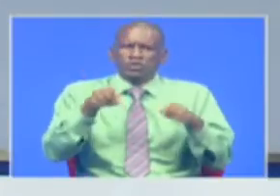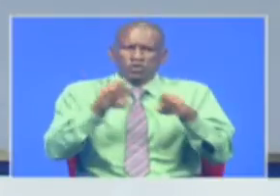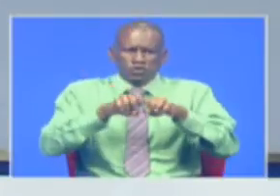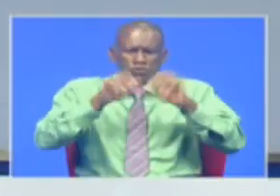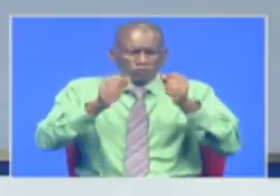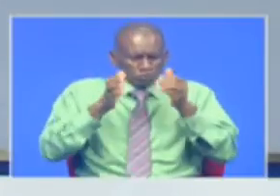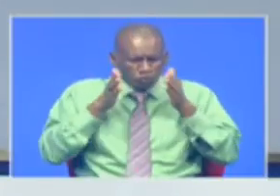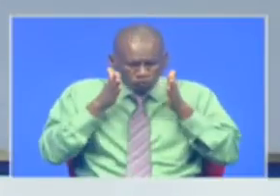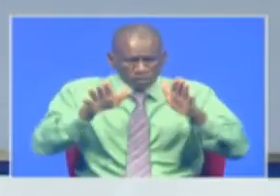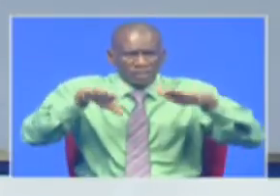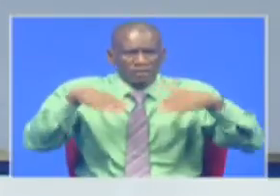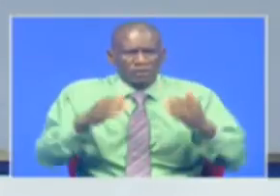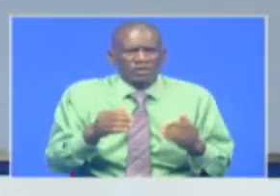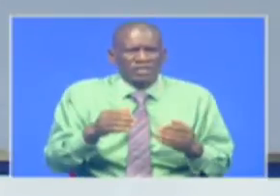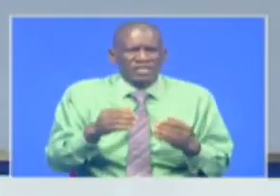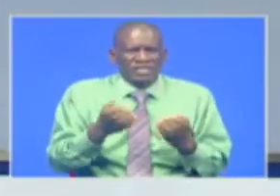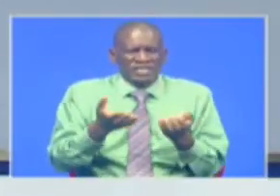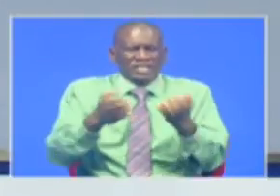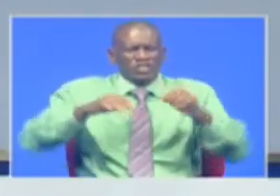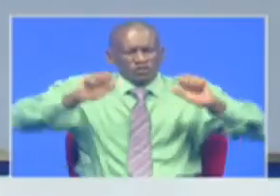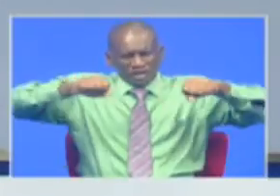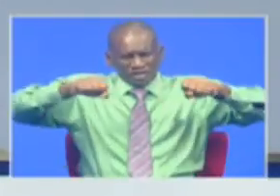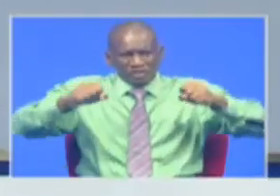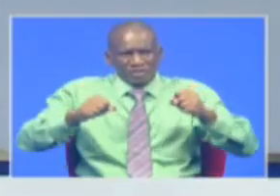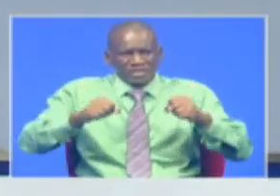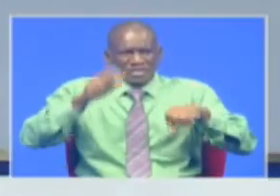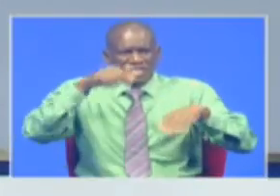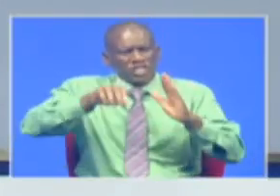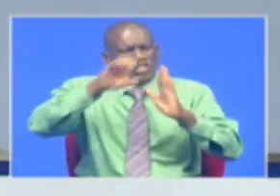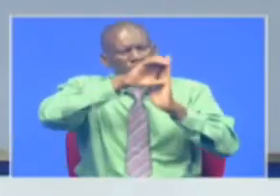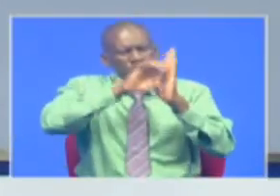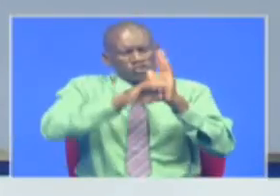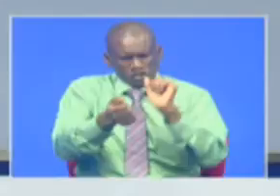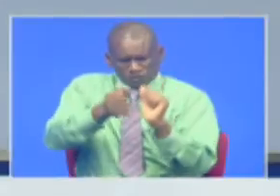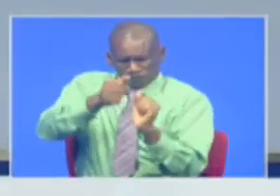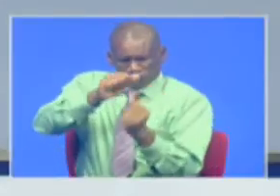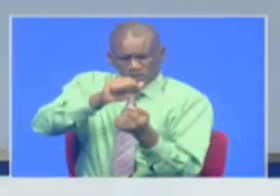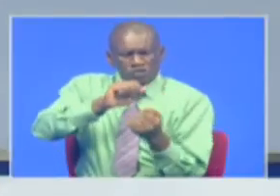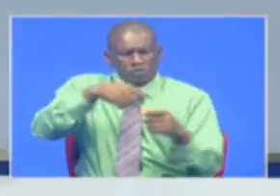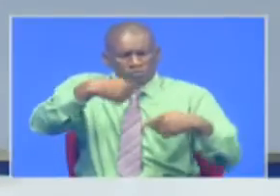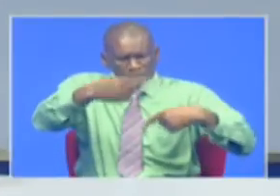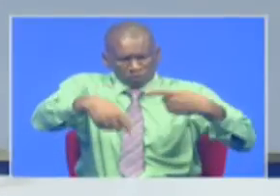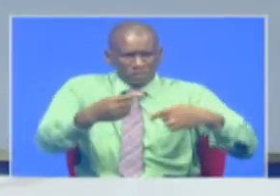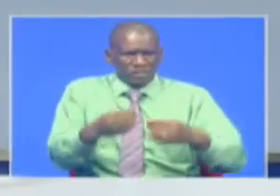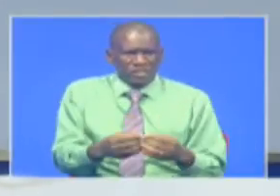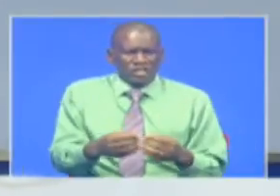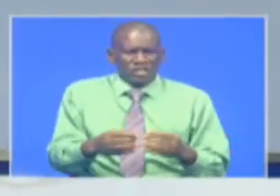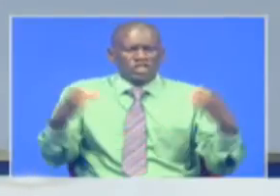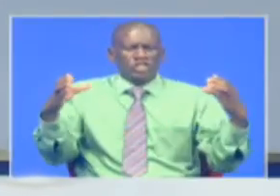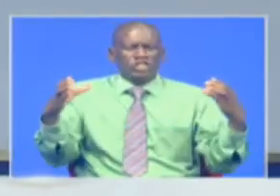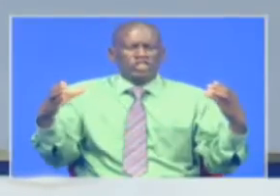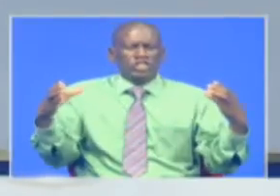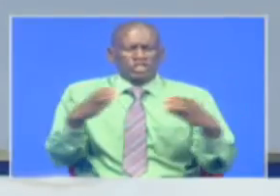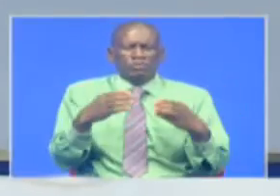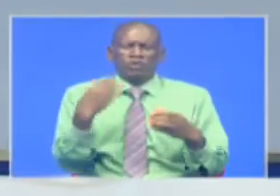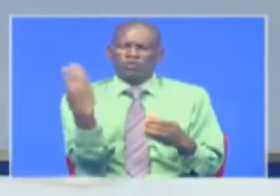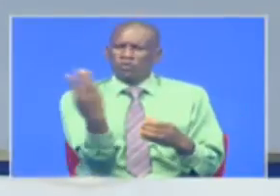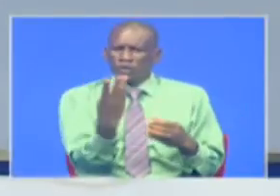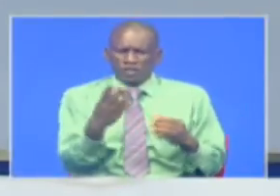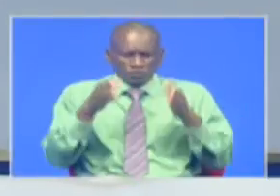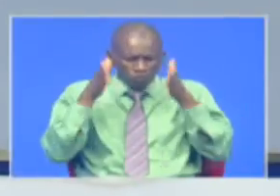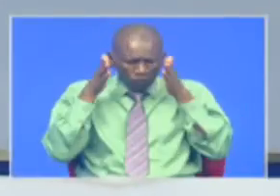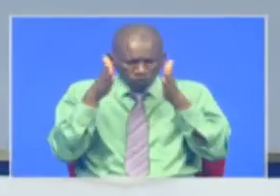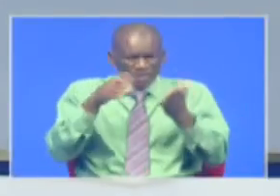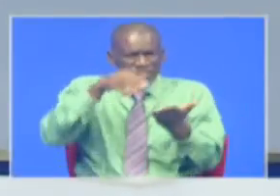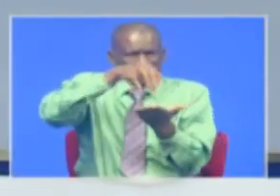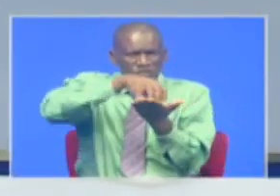focus on the quest for consensus in the constitutional reforms process. Well, team coverage Wednesday looks at the state